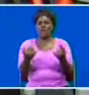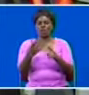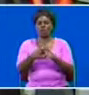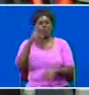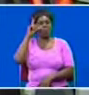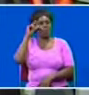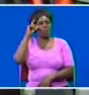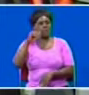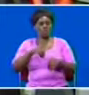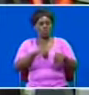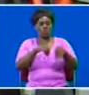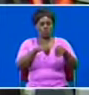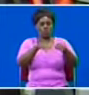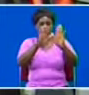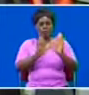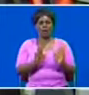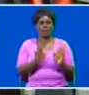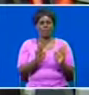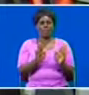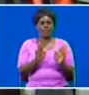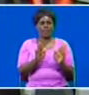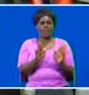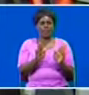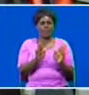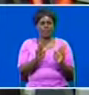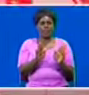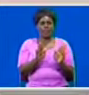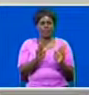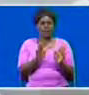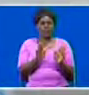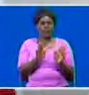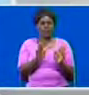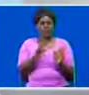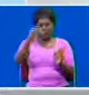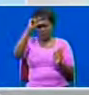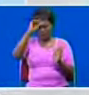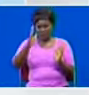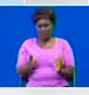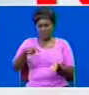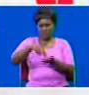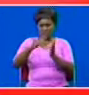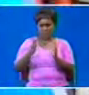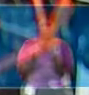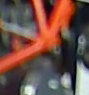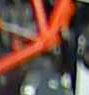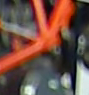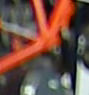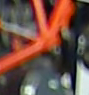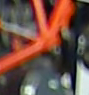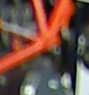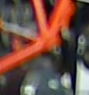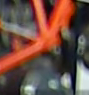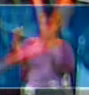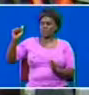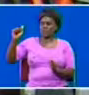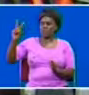up on these developments. If I can just take it again, some breaking news from Mombasa's gubernatorial candidate, Chitavi Antony Mkalla.